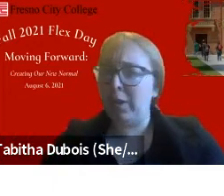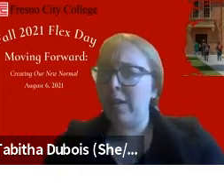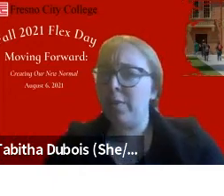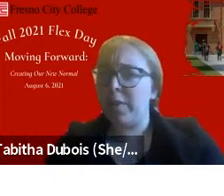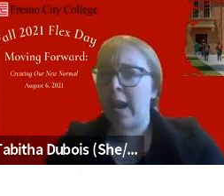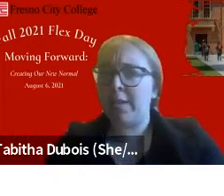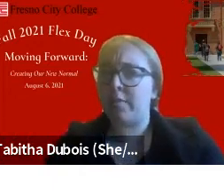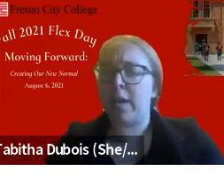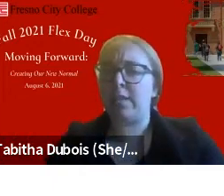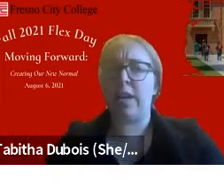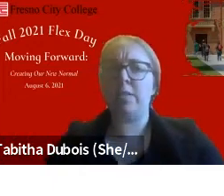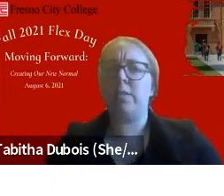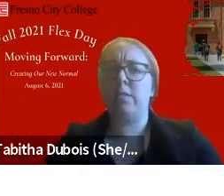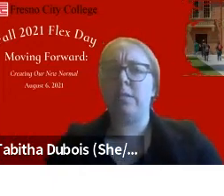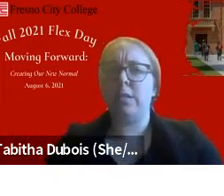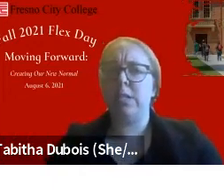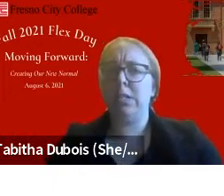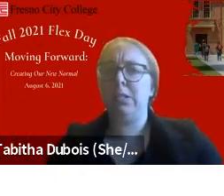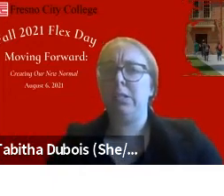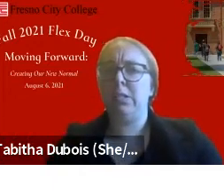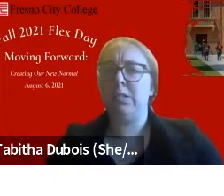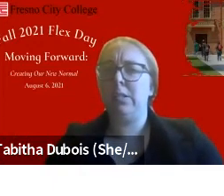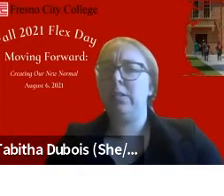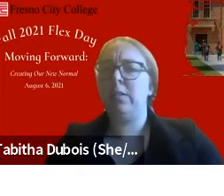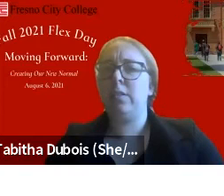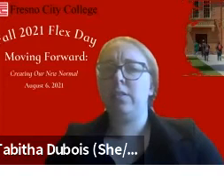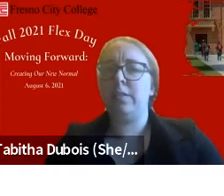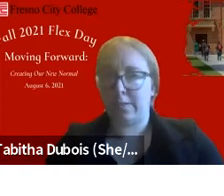I believe those are the ends of my slides.